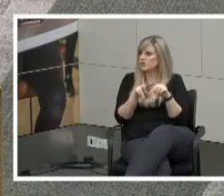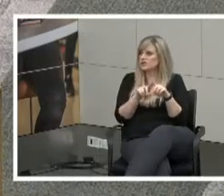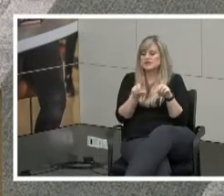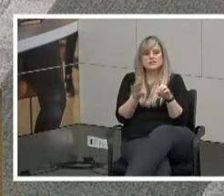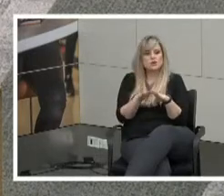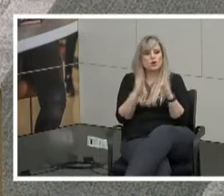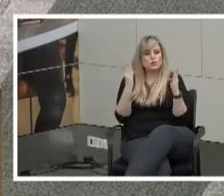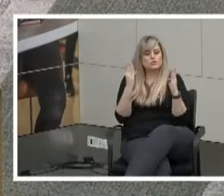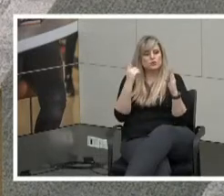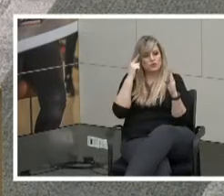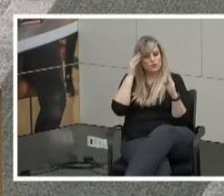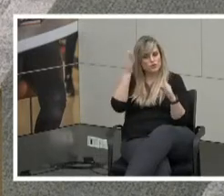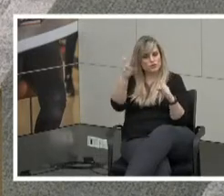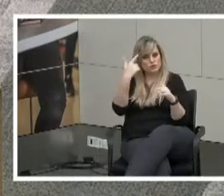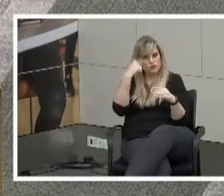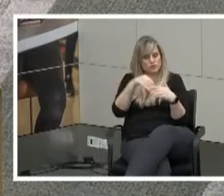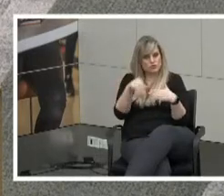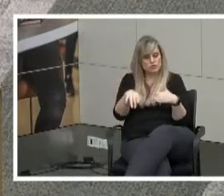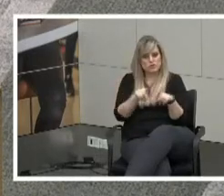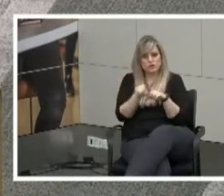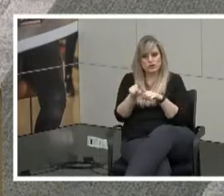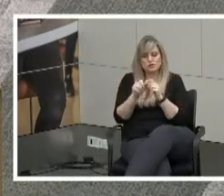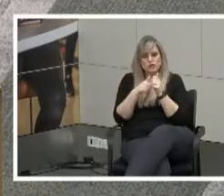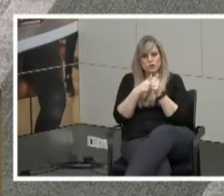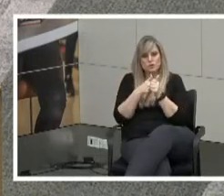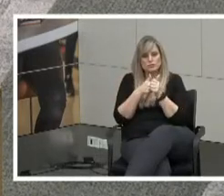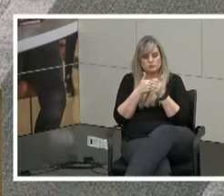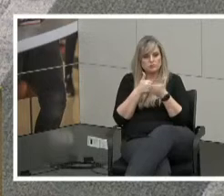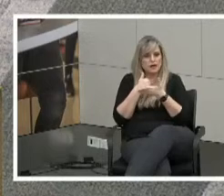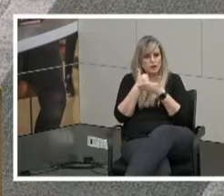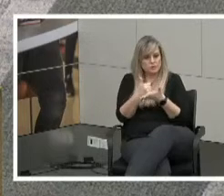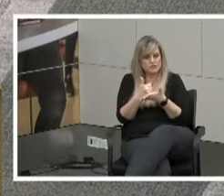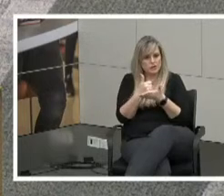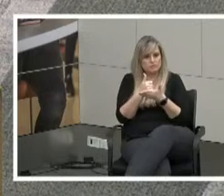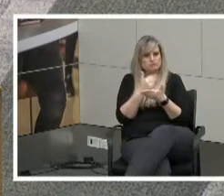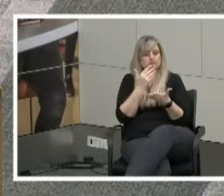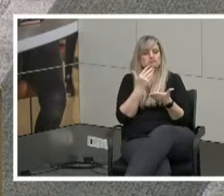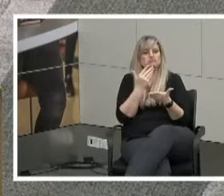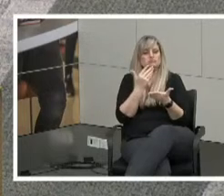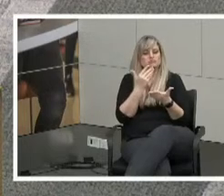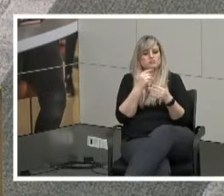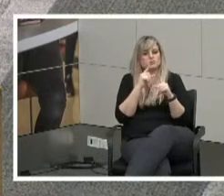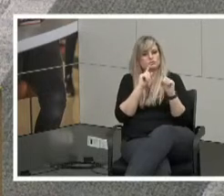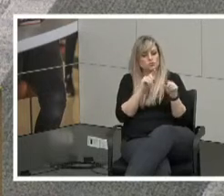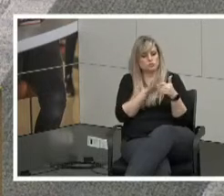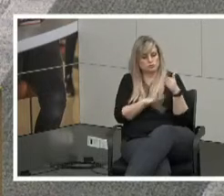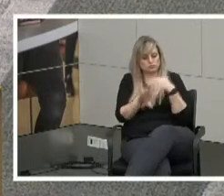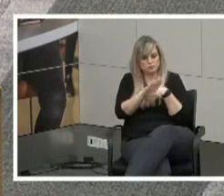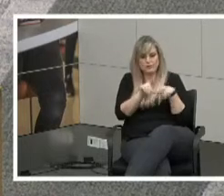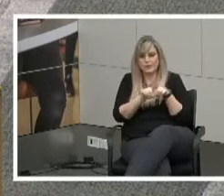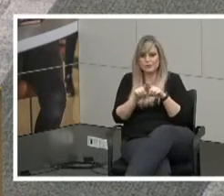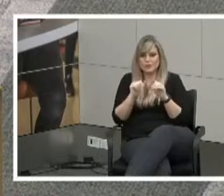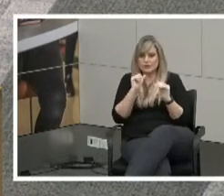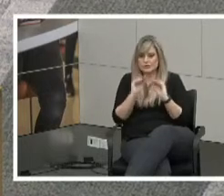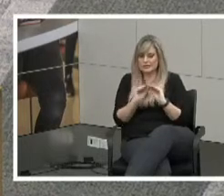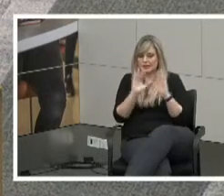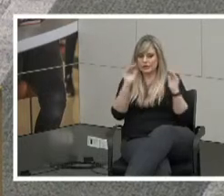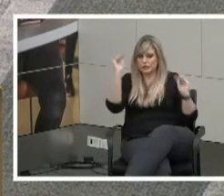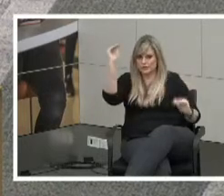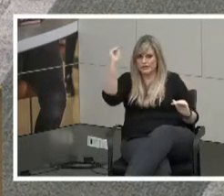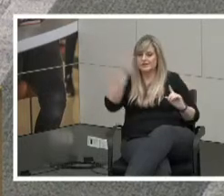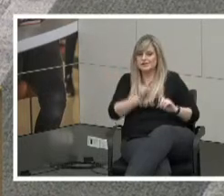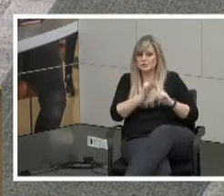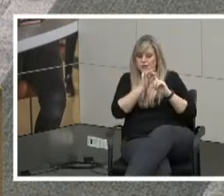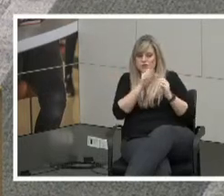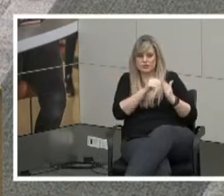student's future and especially a following the path to college however there are clear disparities and especially with students with special needs and emergent